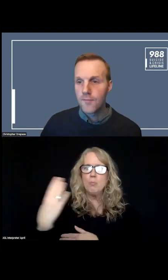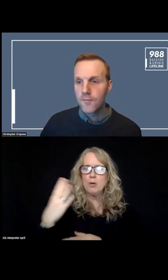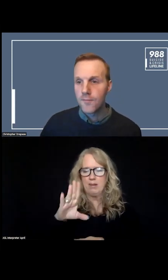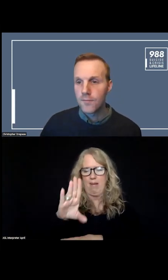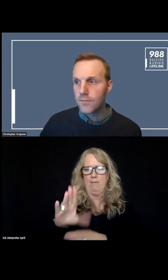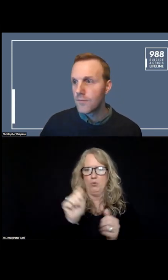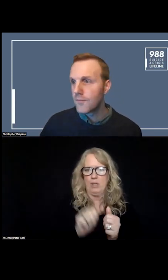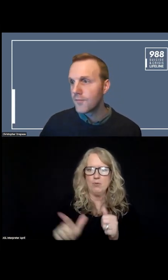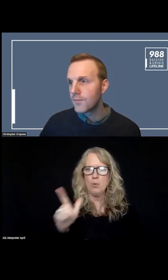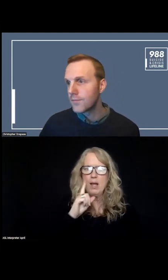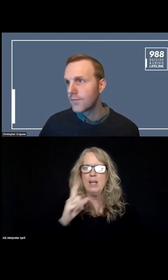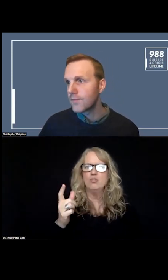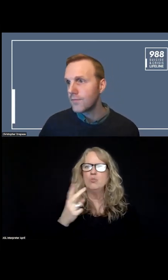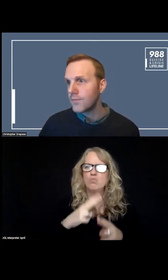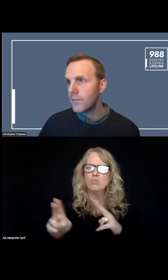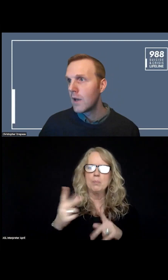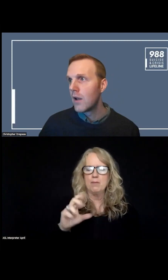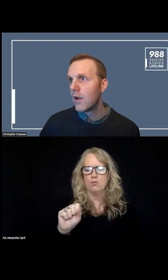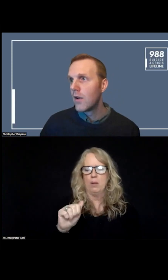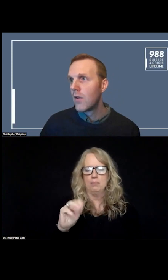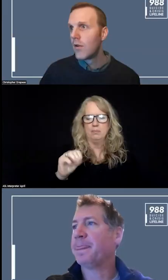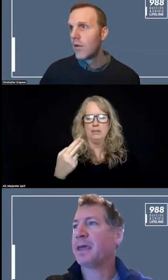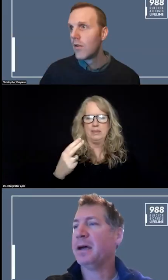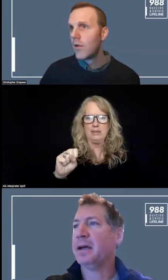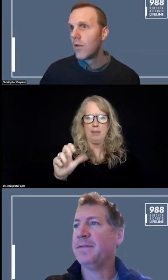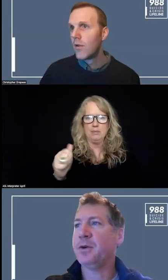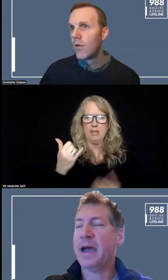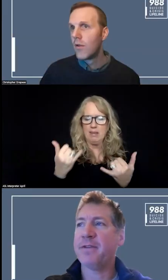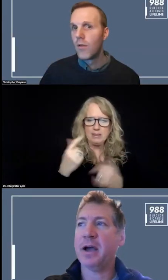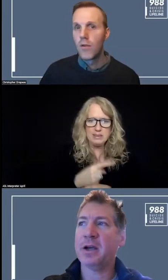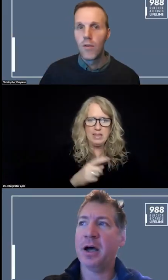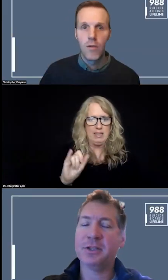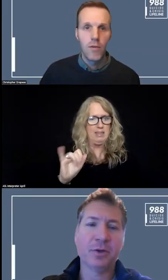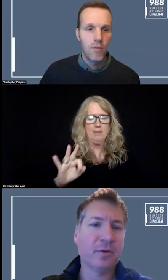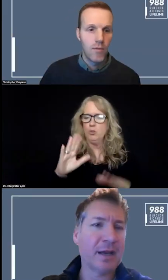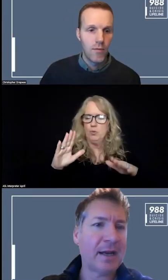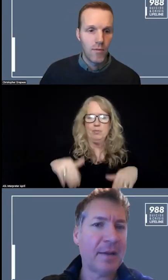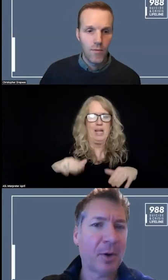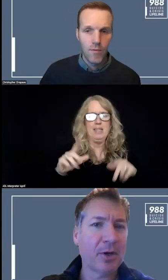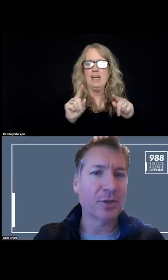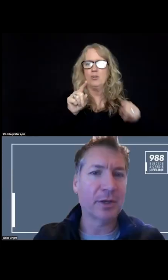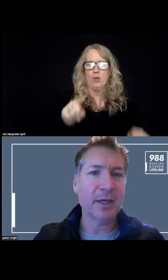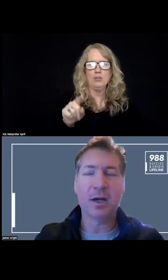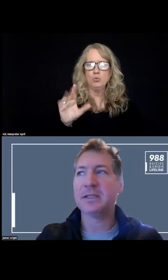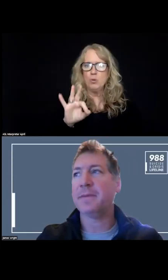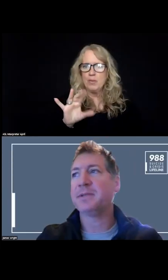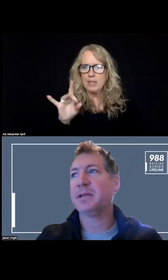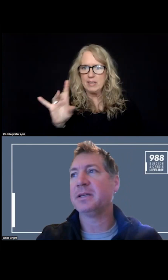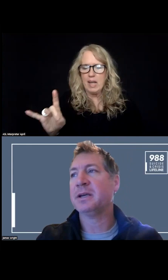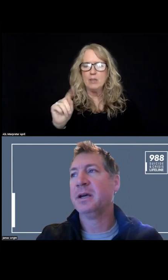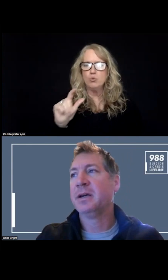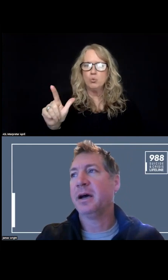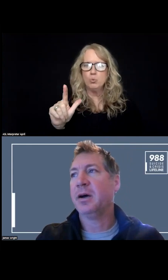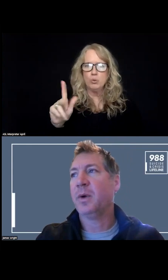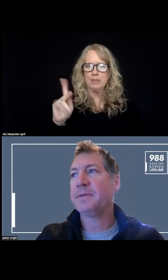everyone. Just a couple quick things from SAMHSA today. If you have not gone to the 988 Partner Toolkit on